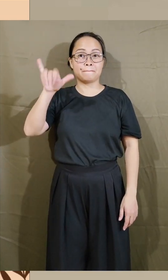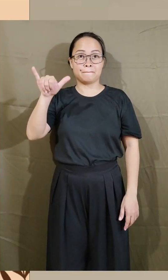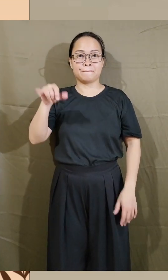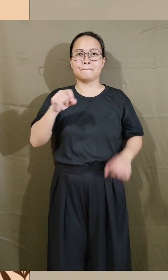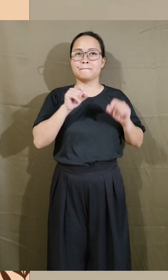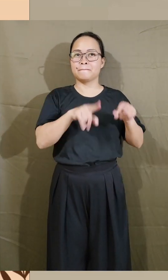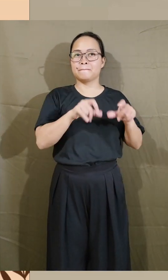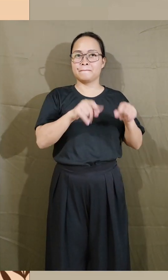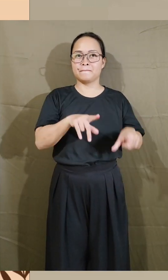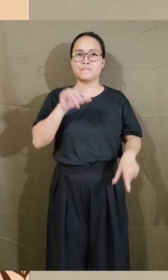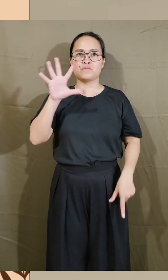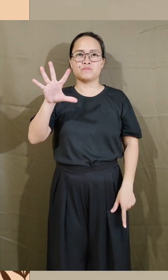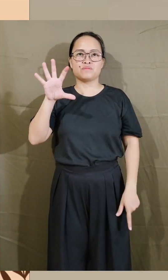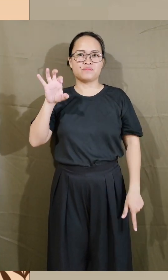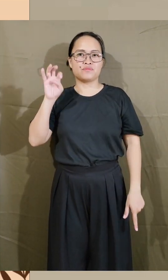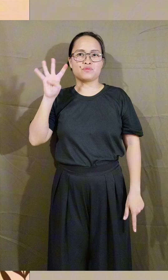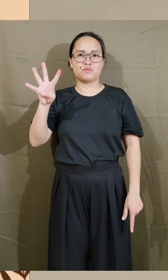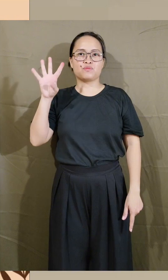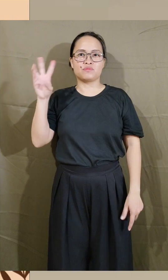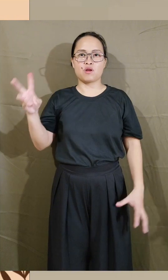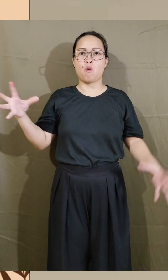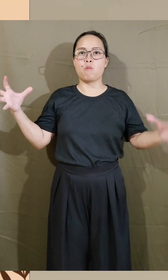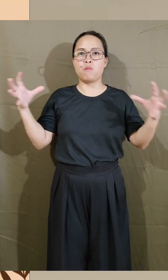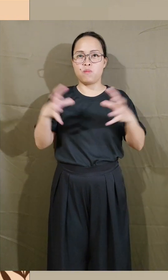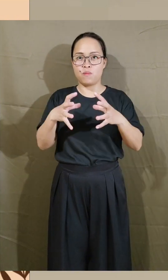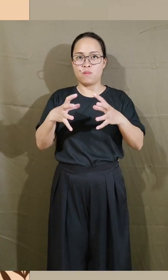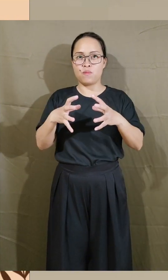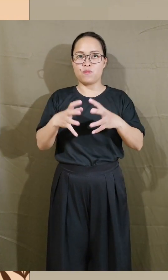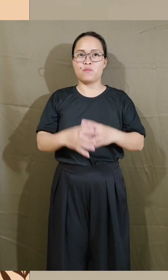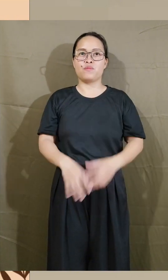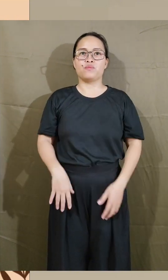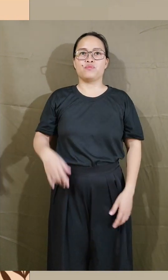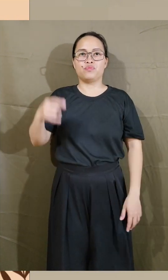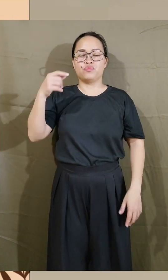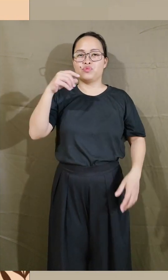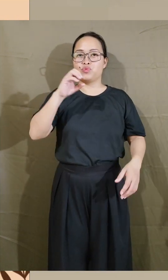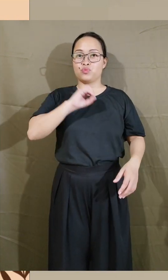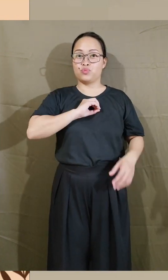Ray sells 546 balls in his store.